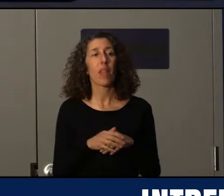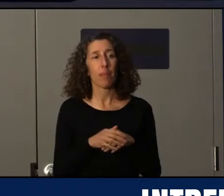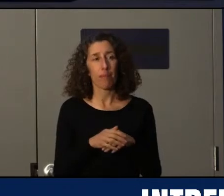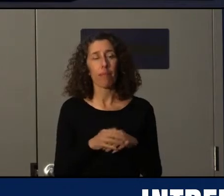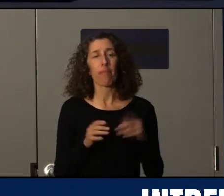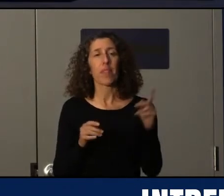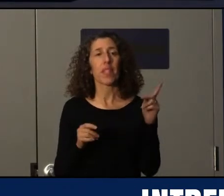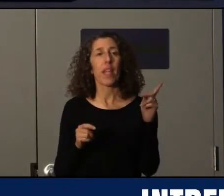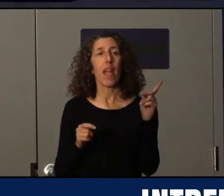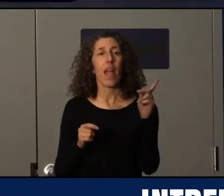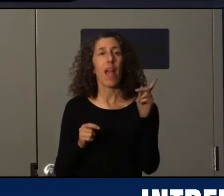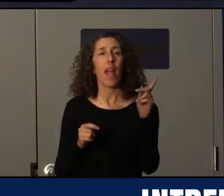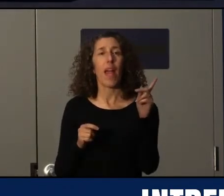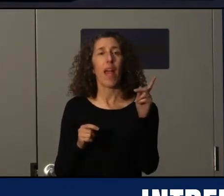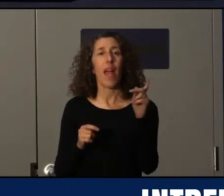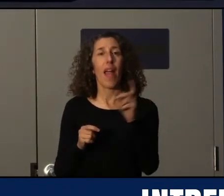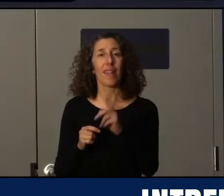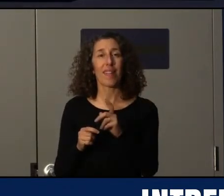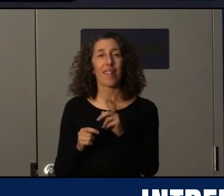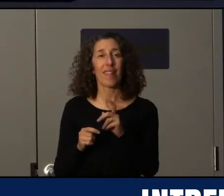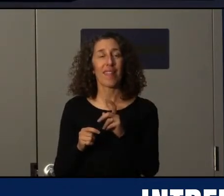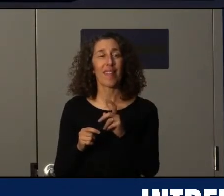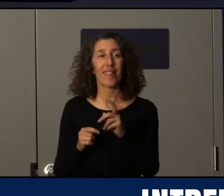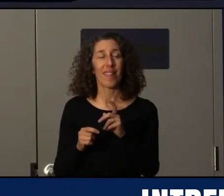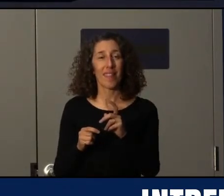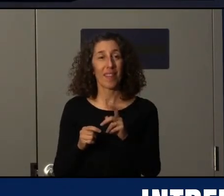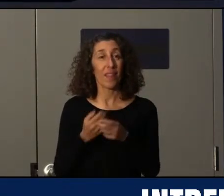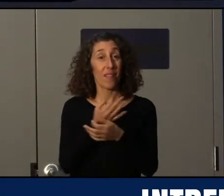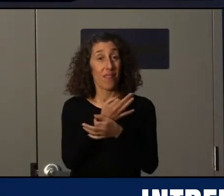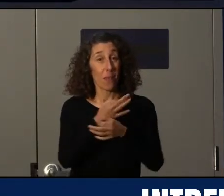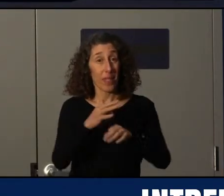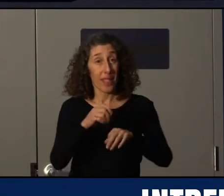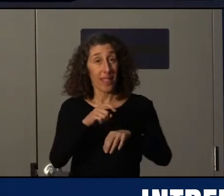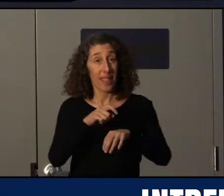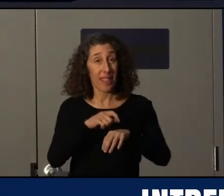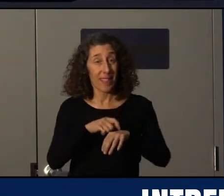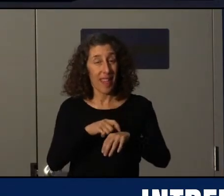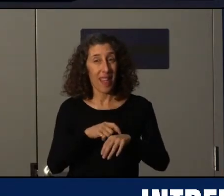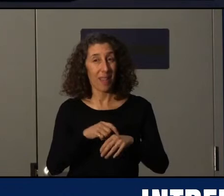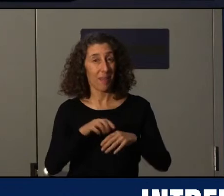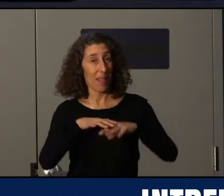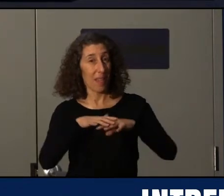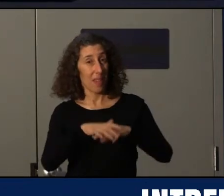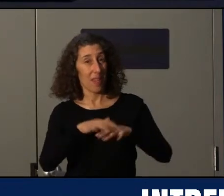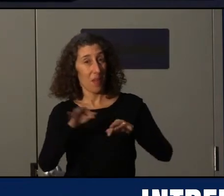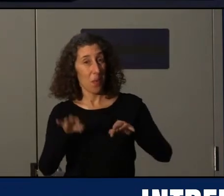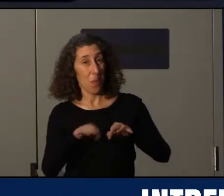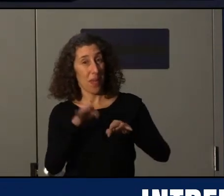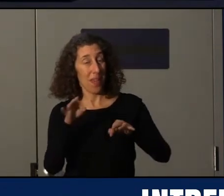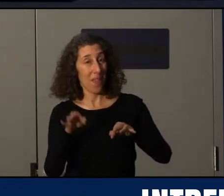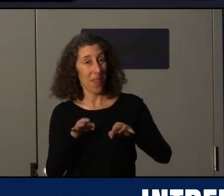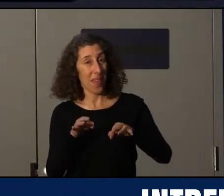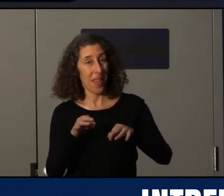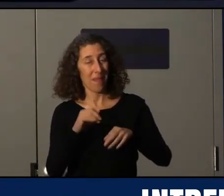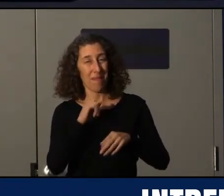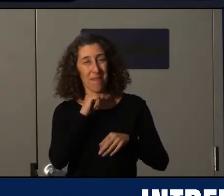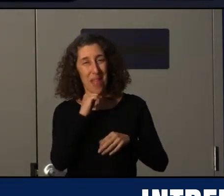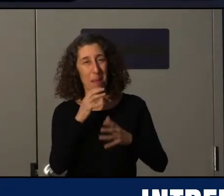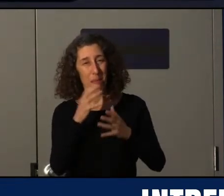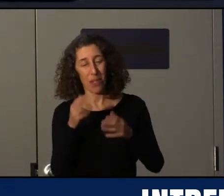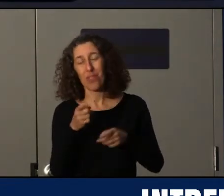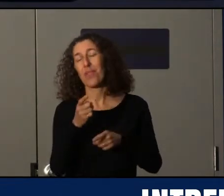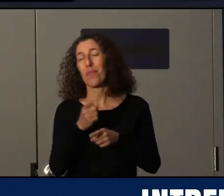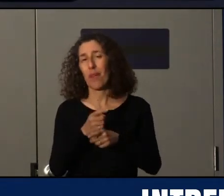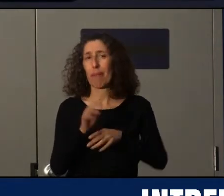lounge around. Basket weave? You don't get to go up there and basket weave? Basket weave, nice. Zero-G basket weaving. But with the rise of commercial